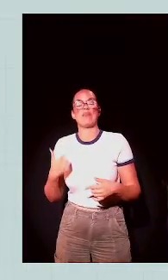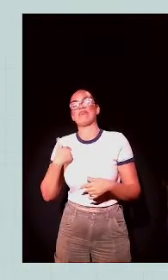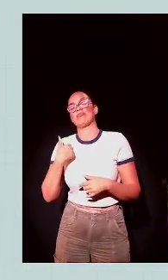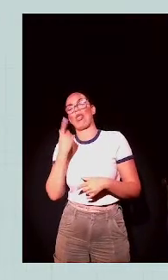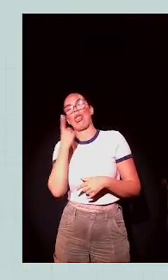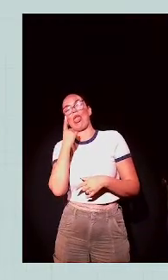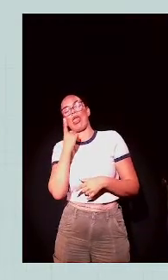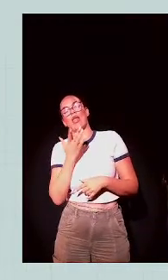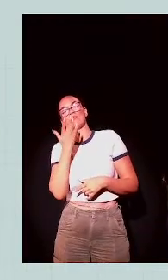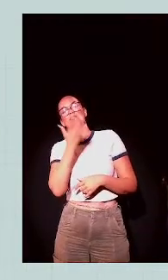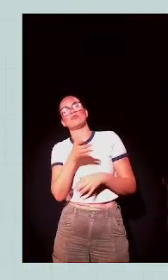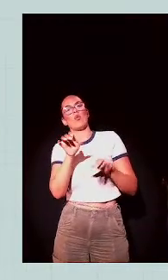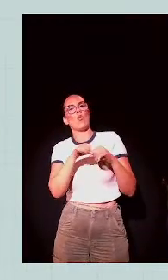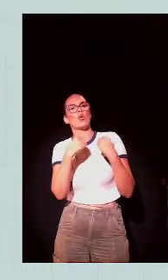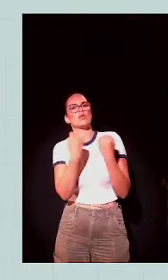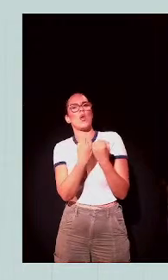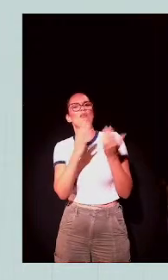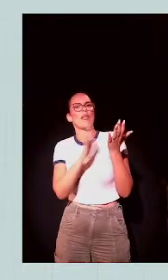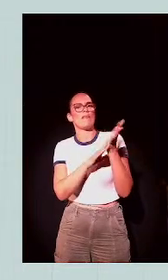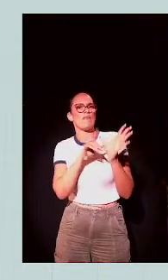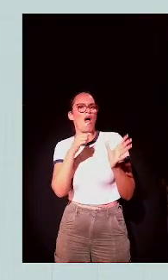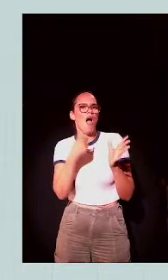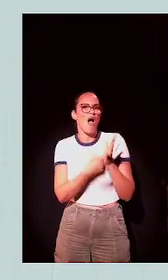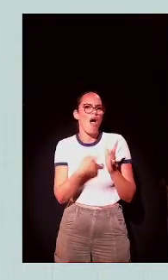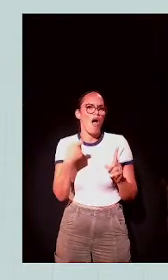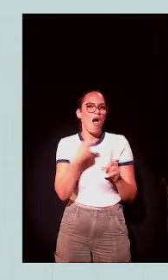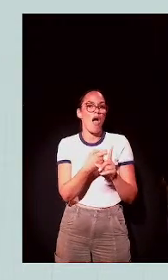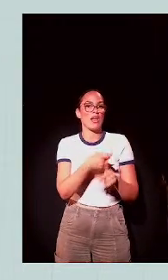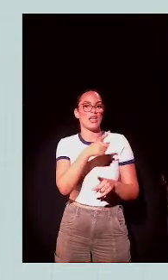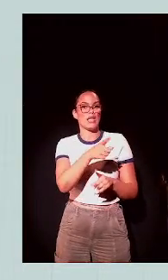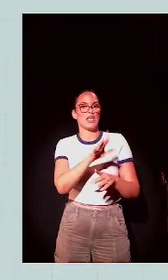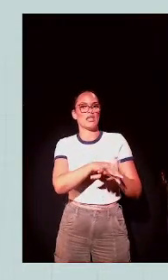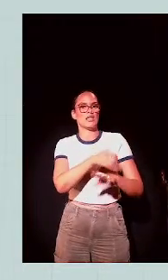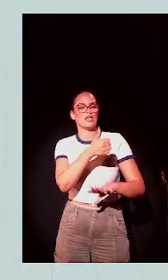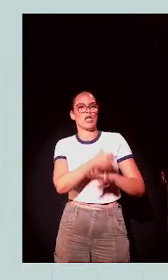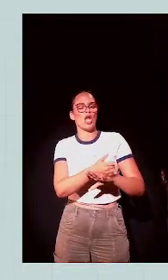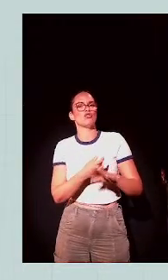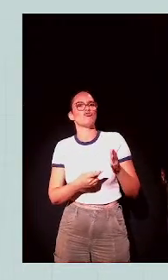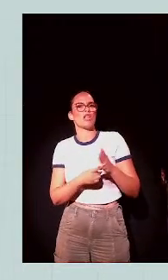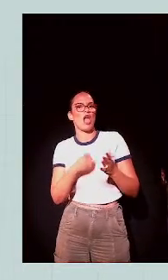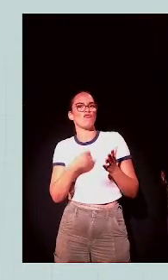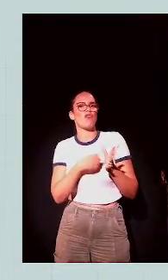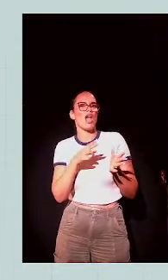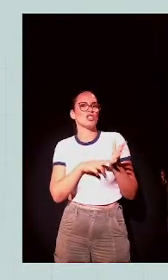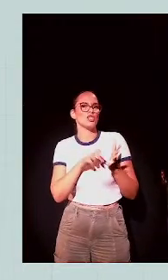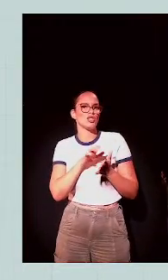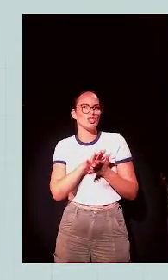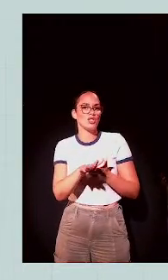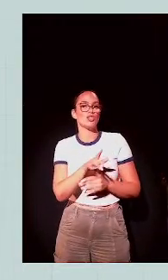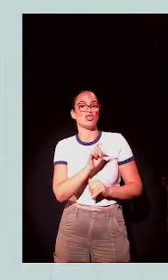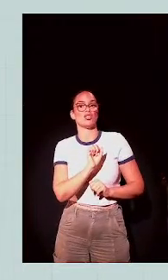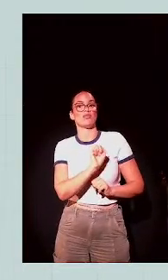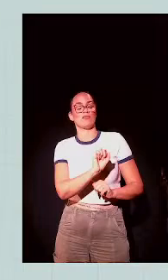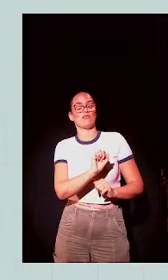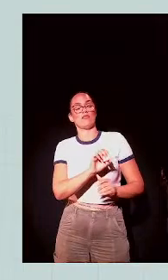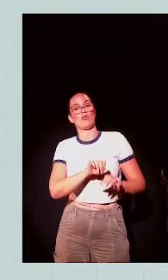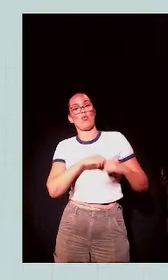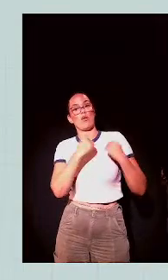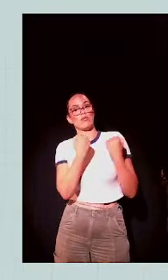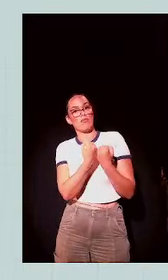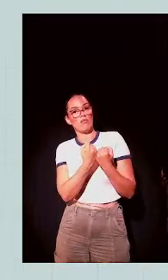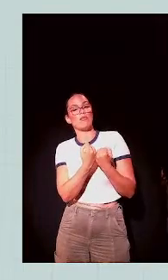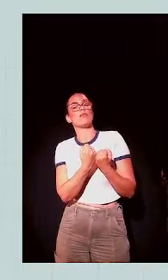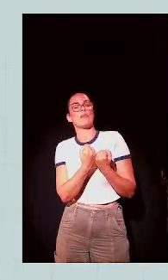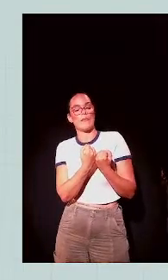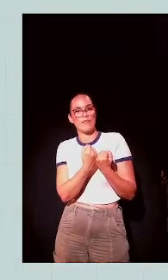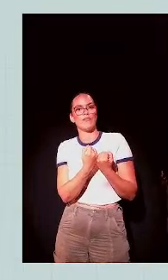workshops with Mark Coniglio, who founded Troika Ranch, but also used to work with